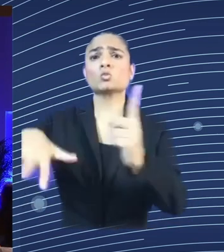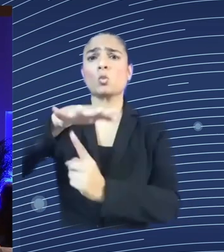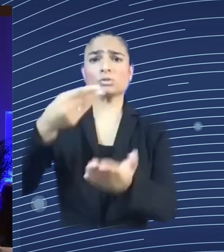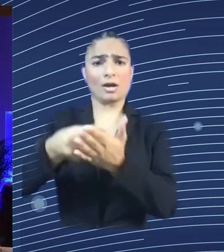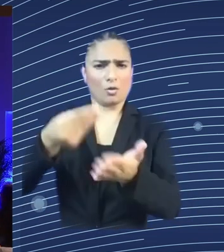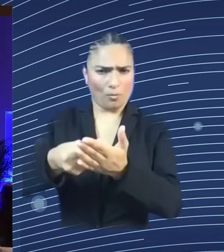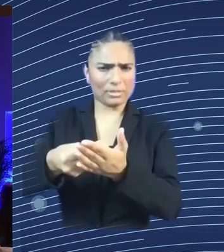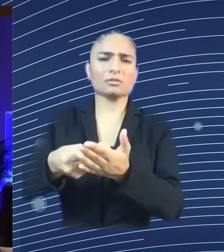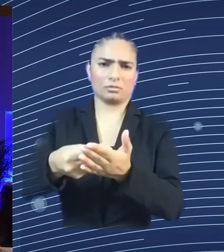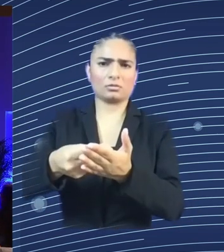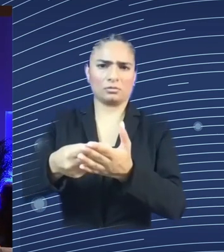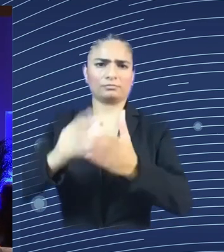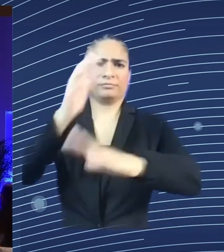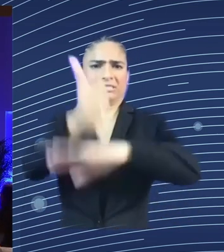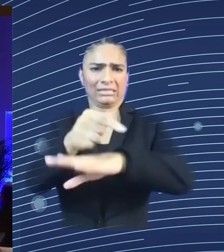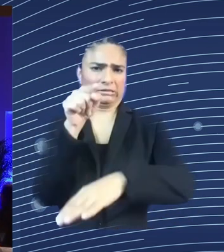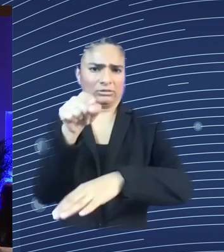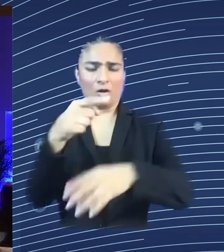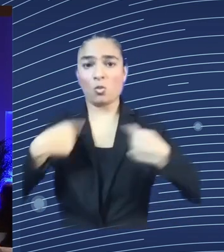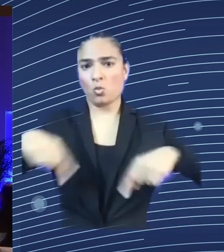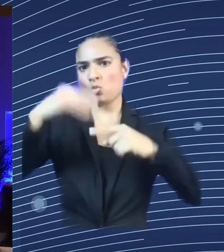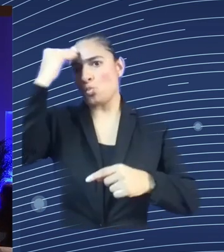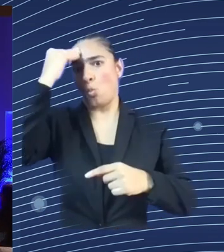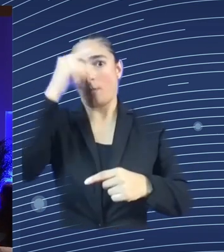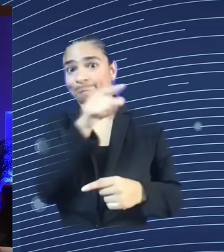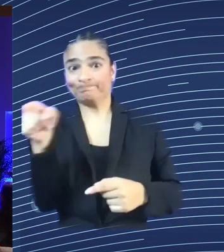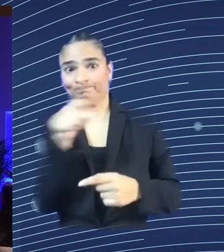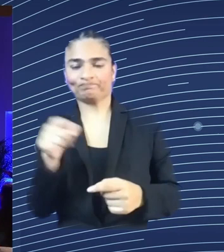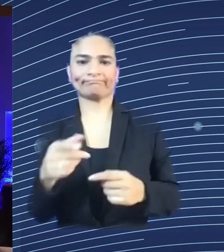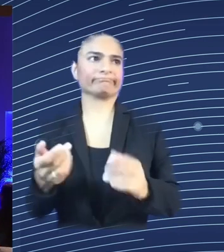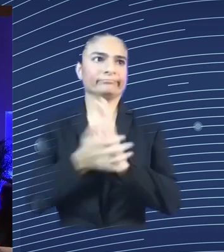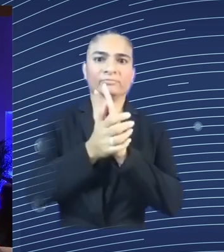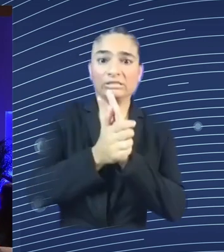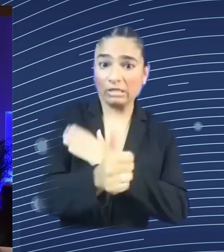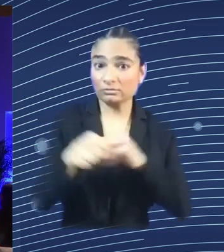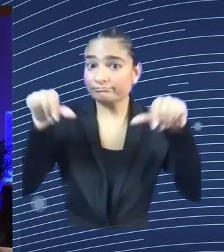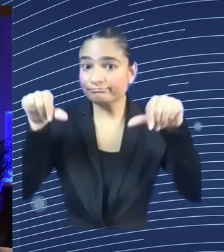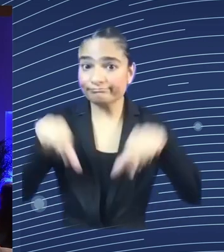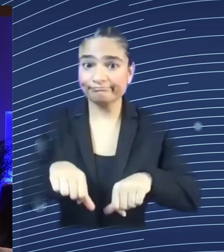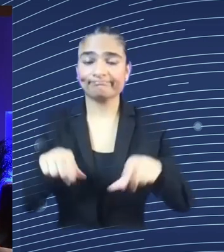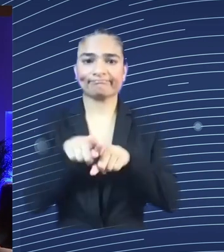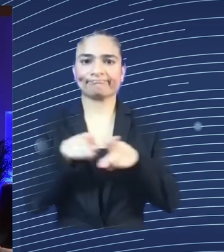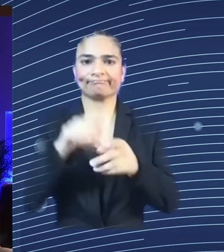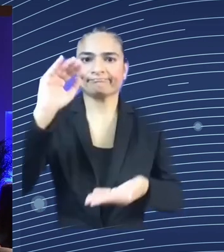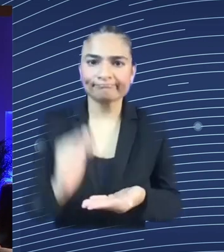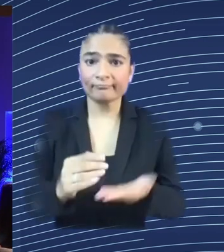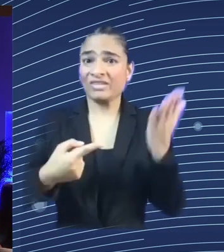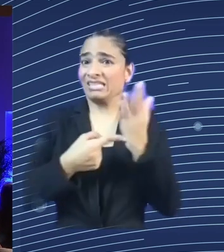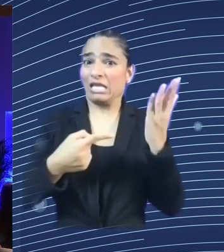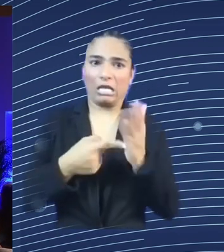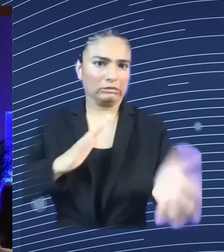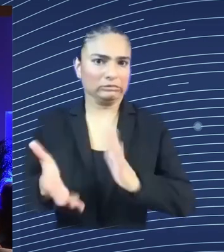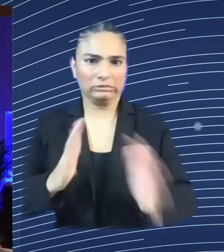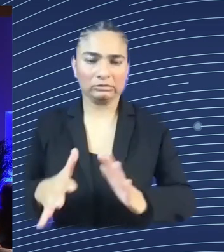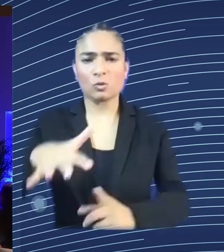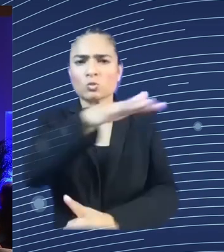economy. But still, we are the best in doing our job. So, for example, because I didn't